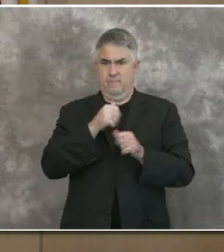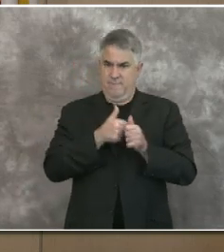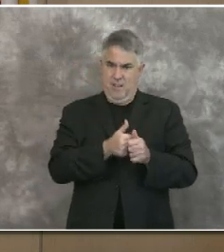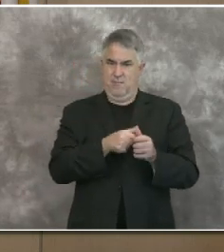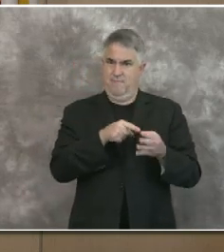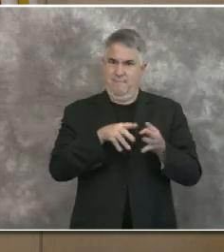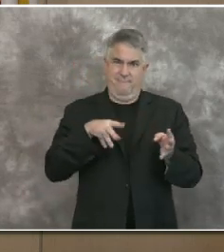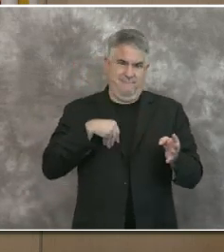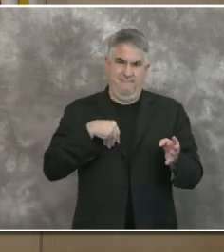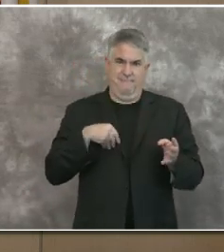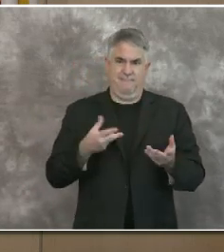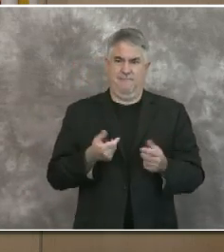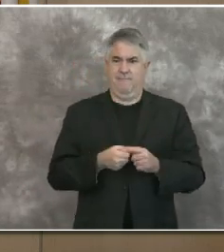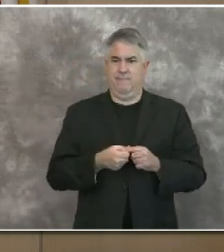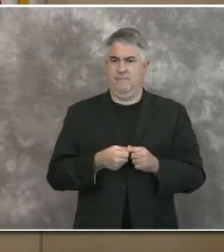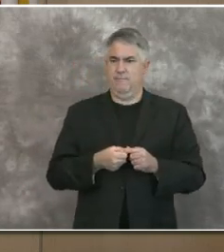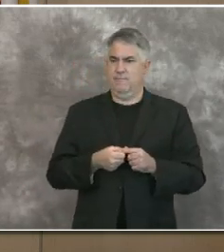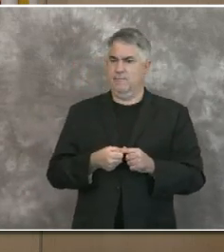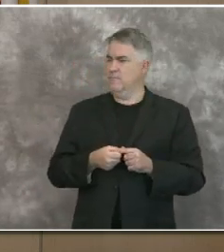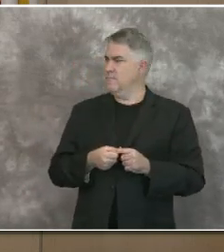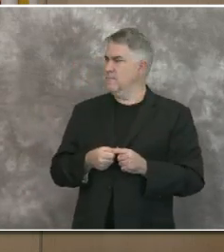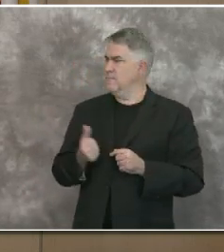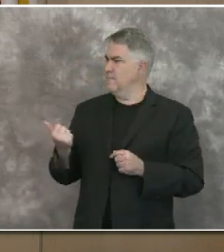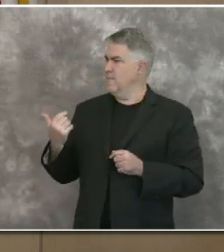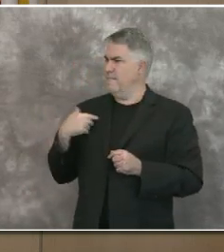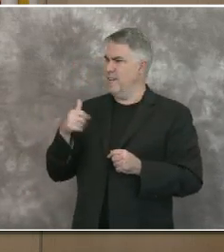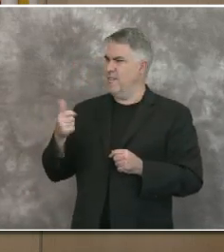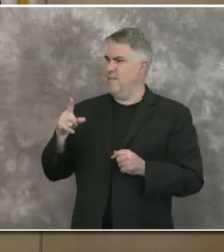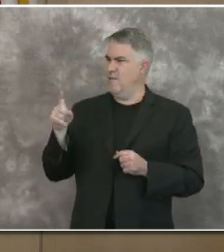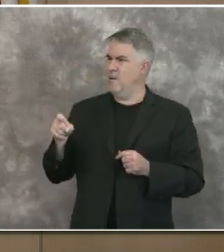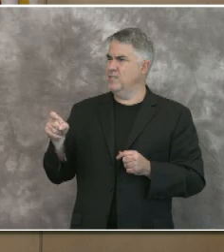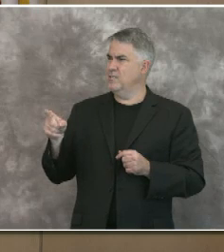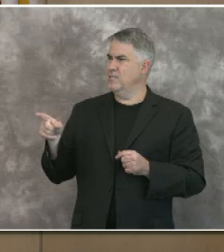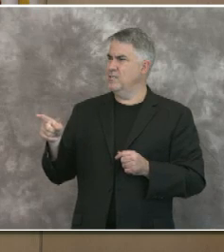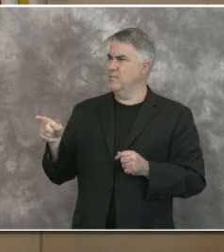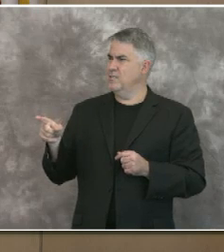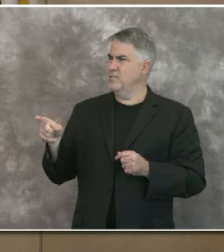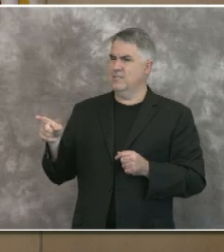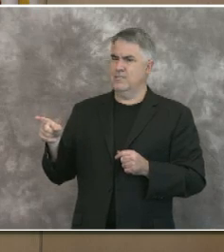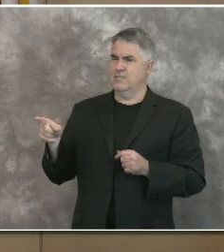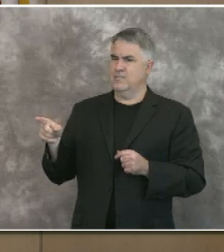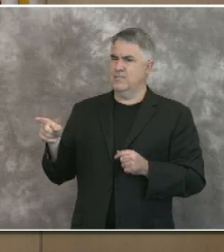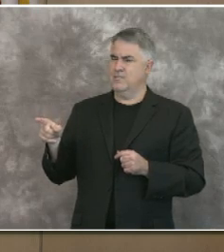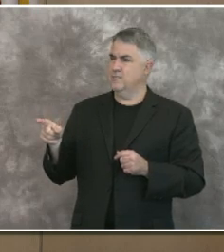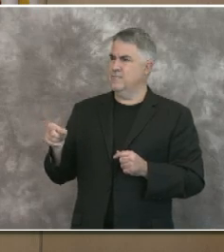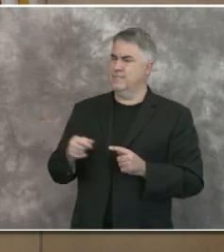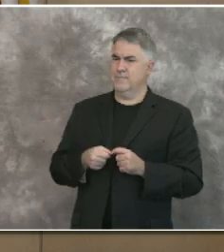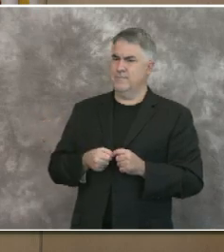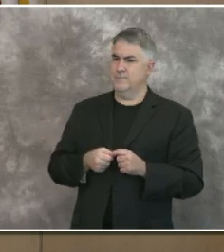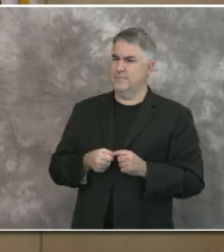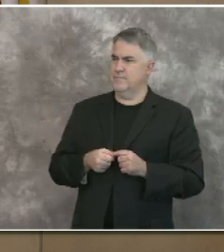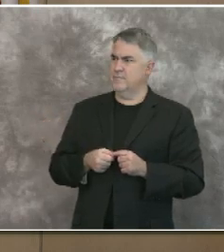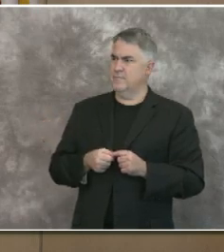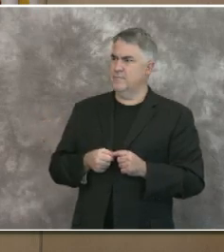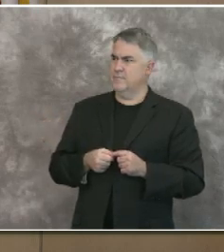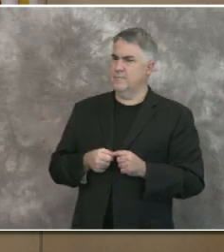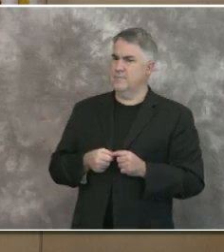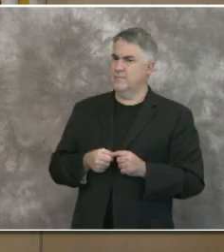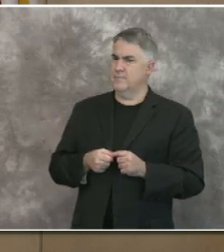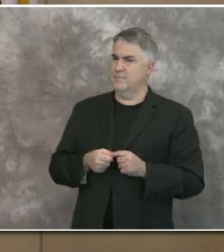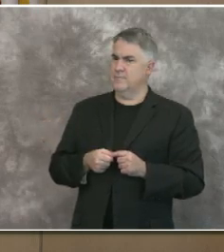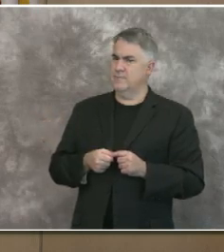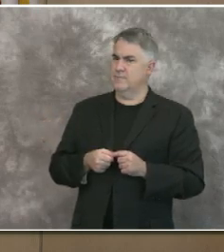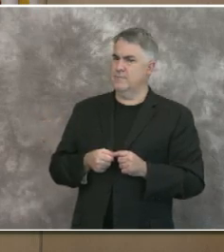Anita, there was another question, so I answered the first one about sanitation. Okay, let me see. Our paper towels